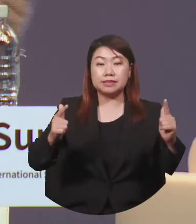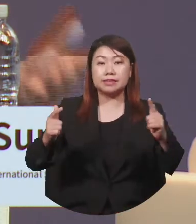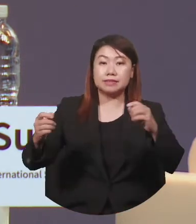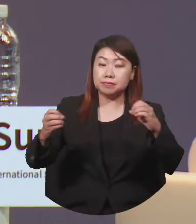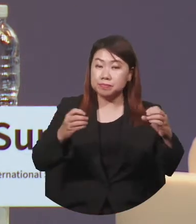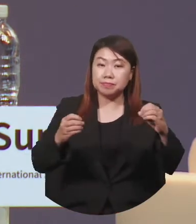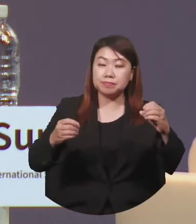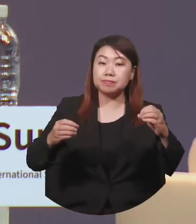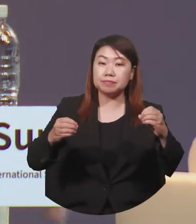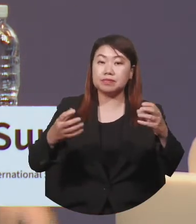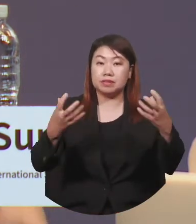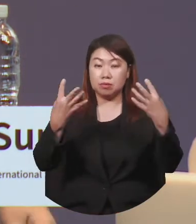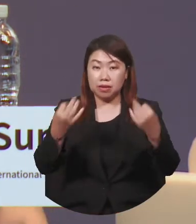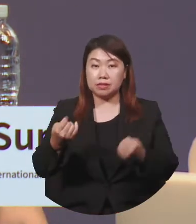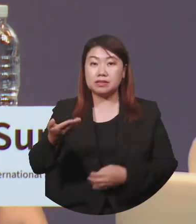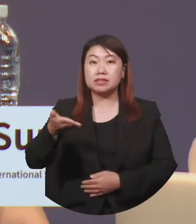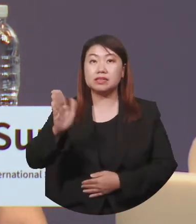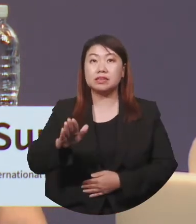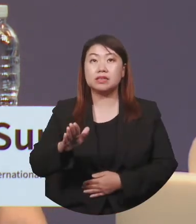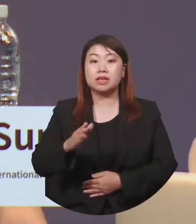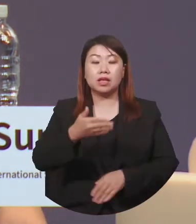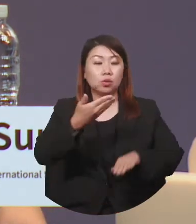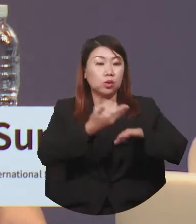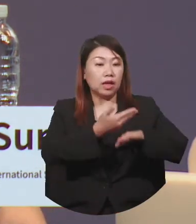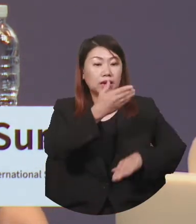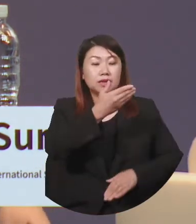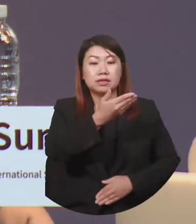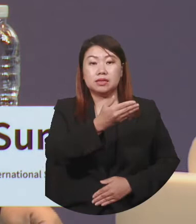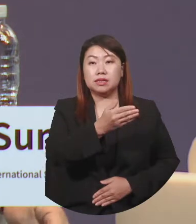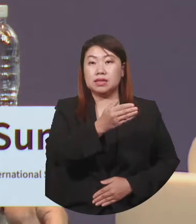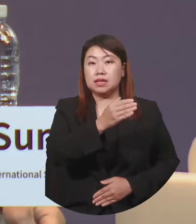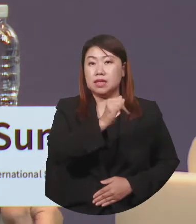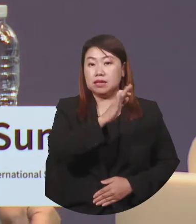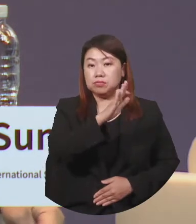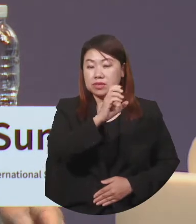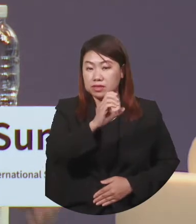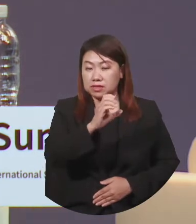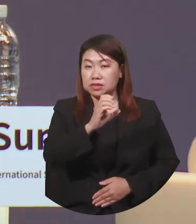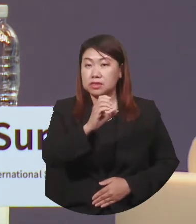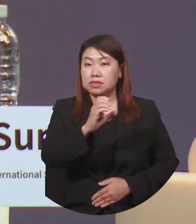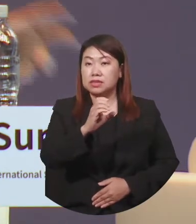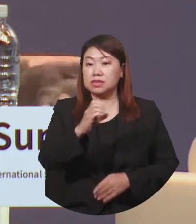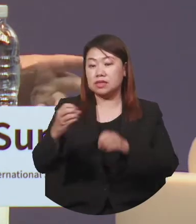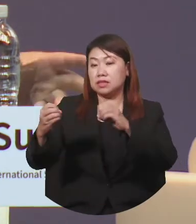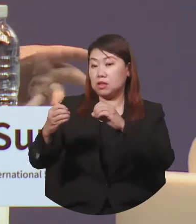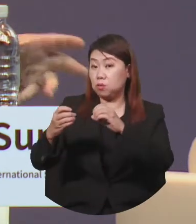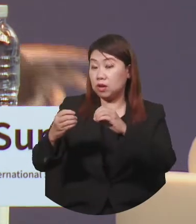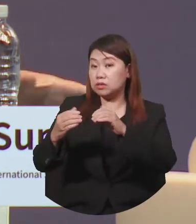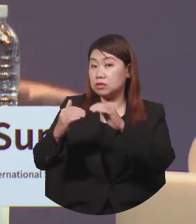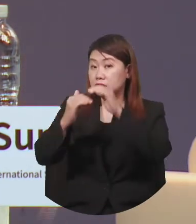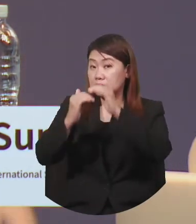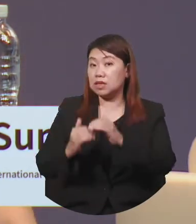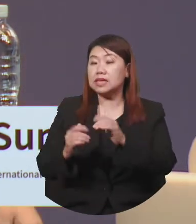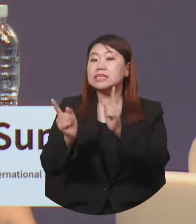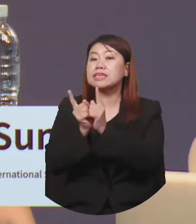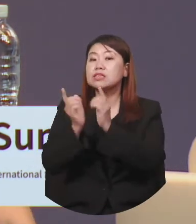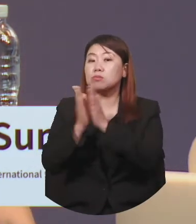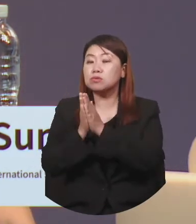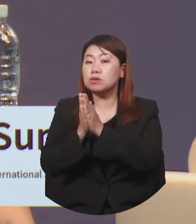another IFC room about the possibility of direct financing to